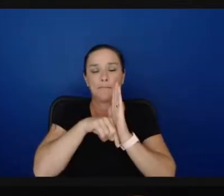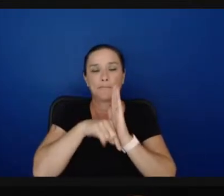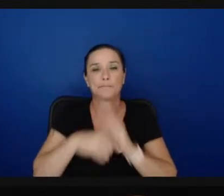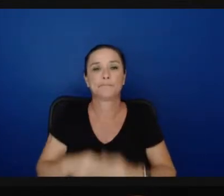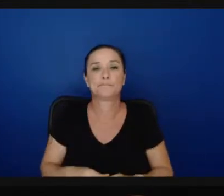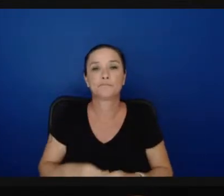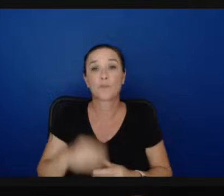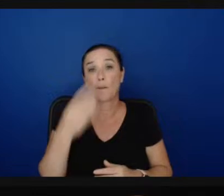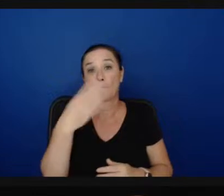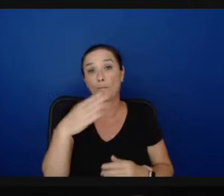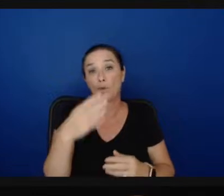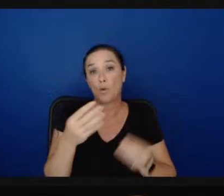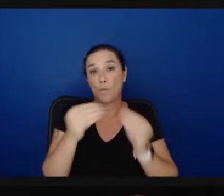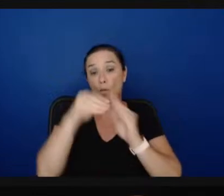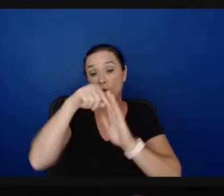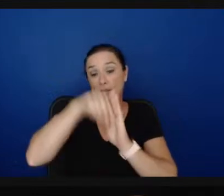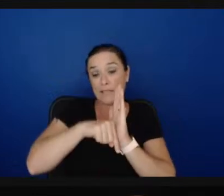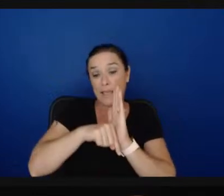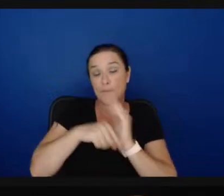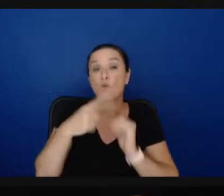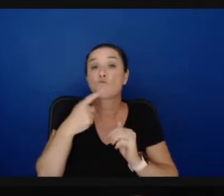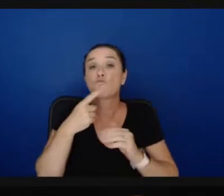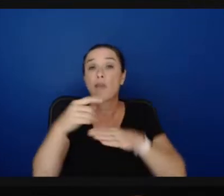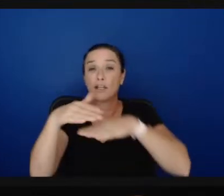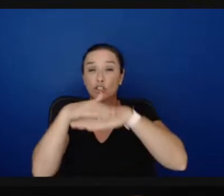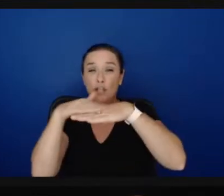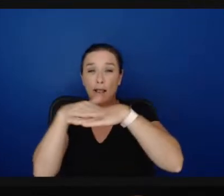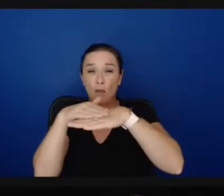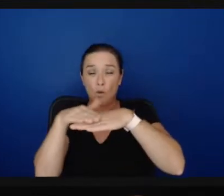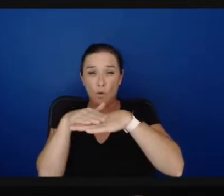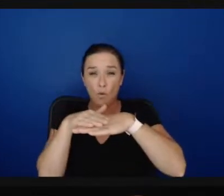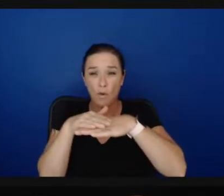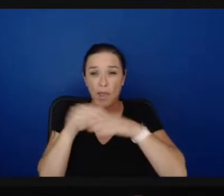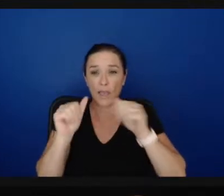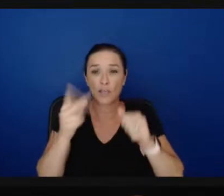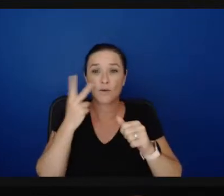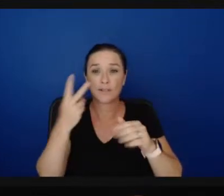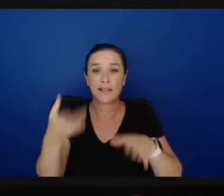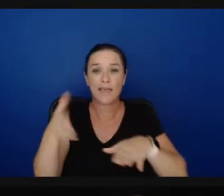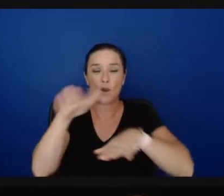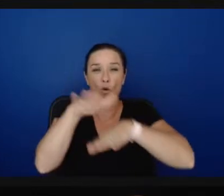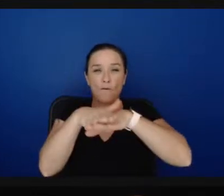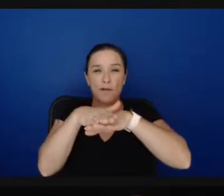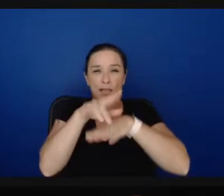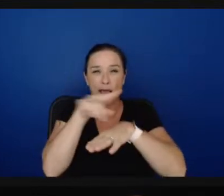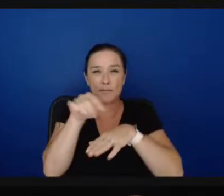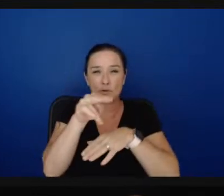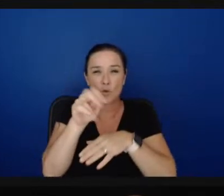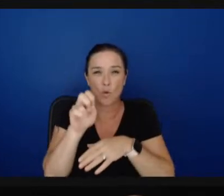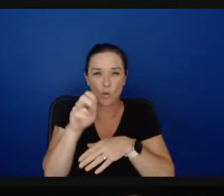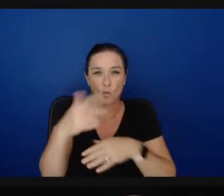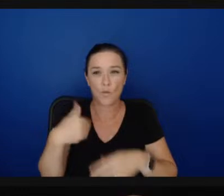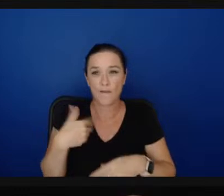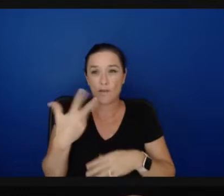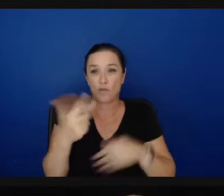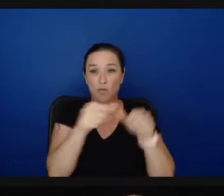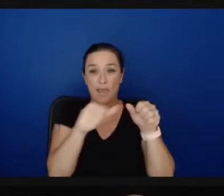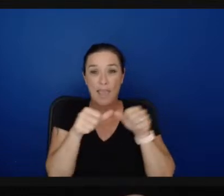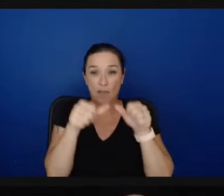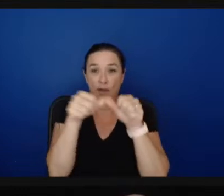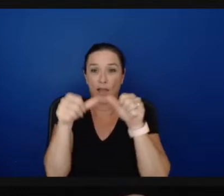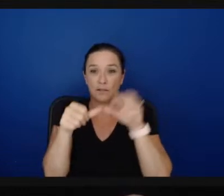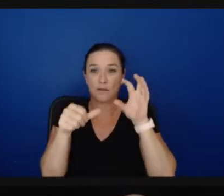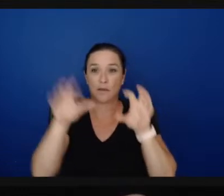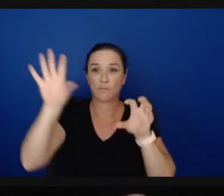The blue ones are the deeper ones, the red ones are the shallow. Here you see that overlap zone. But really, we have three areas of earthquakes. We